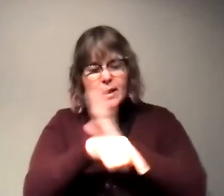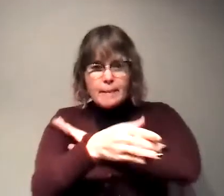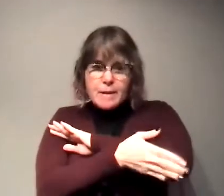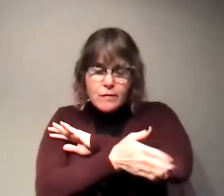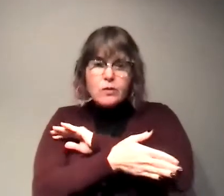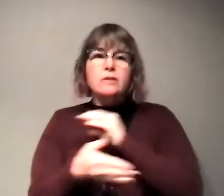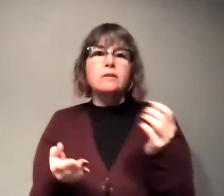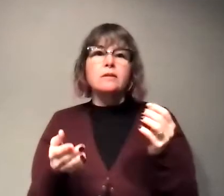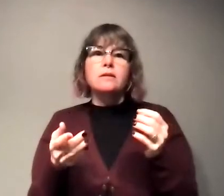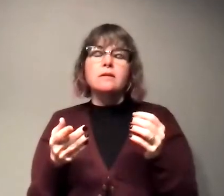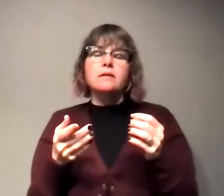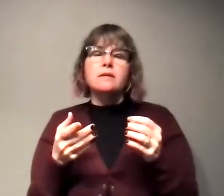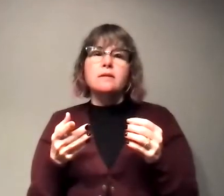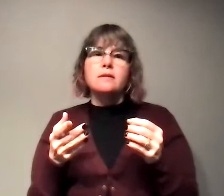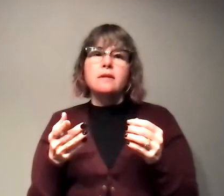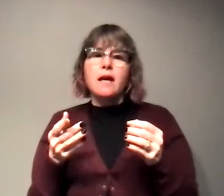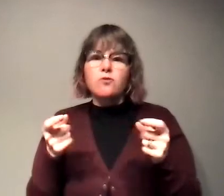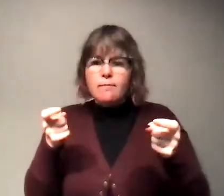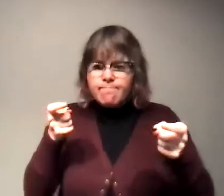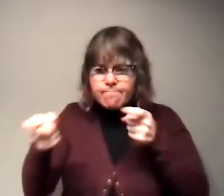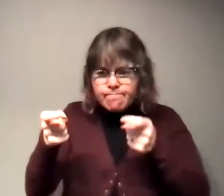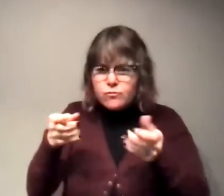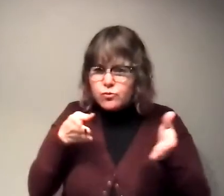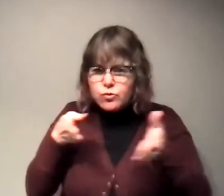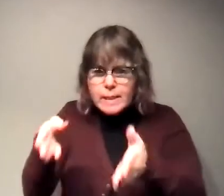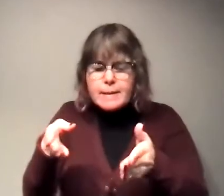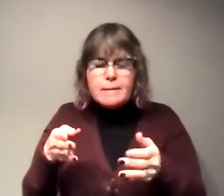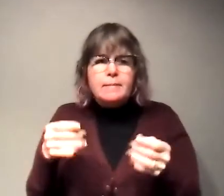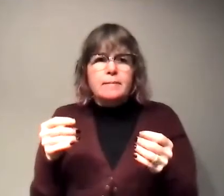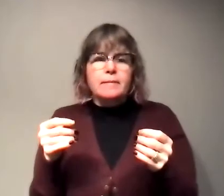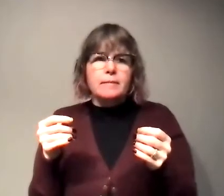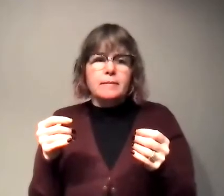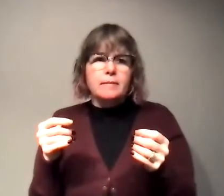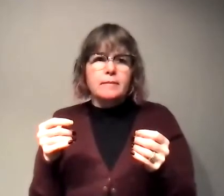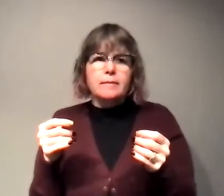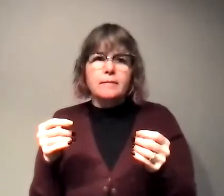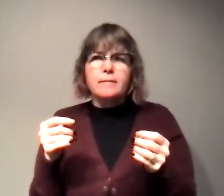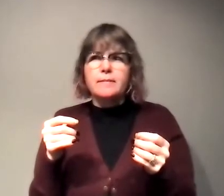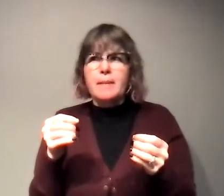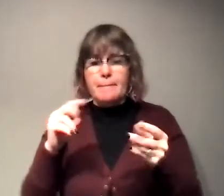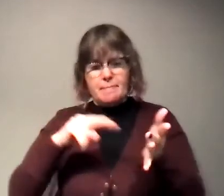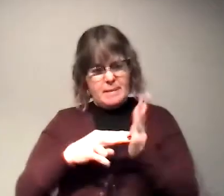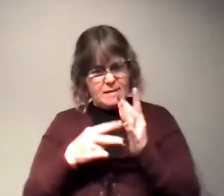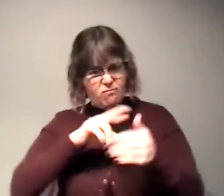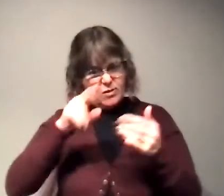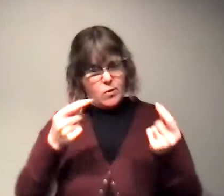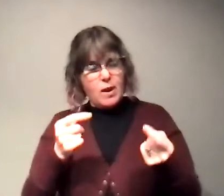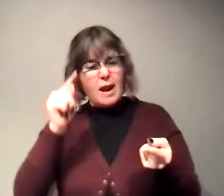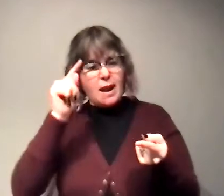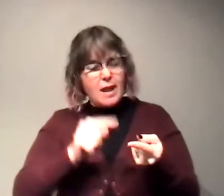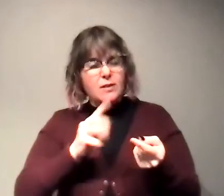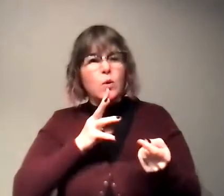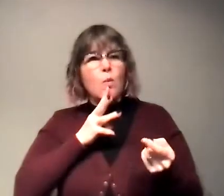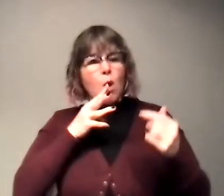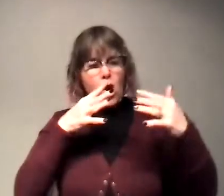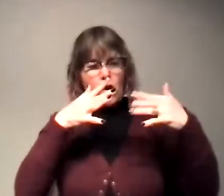like trying to over control streams. And then there's less water just like at the surface,